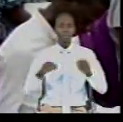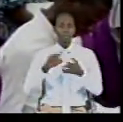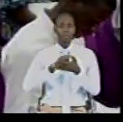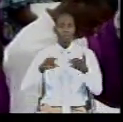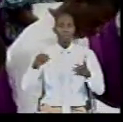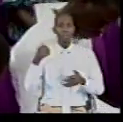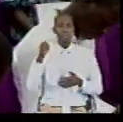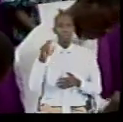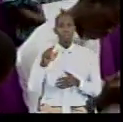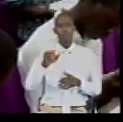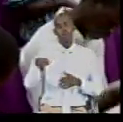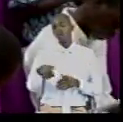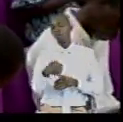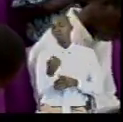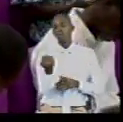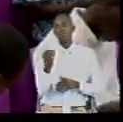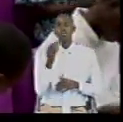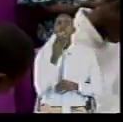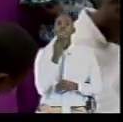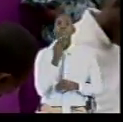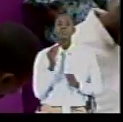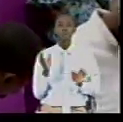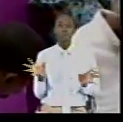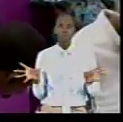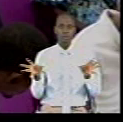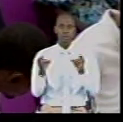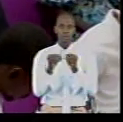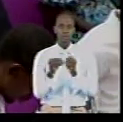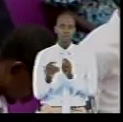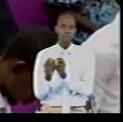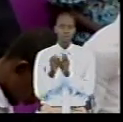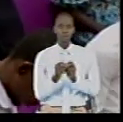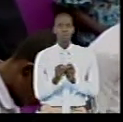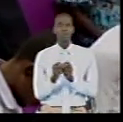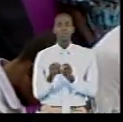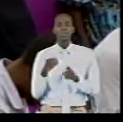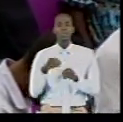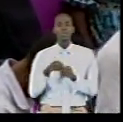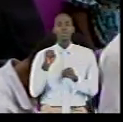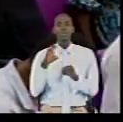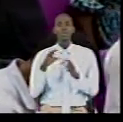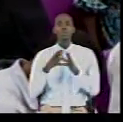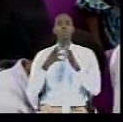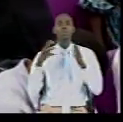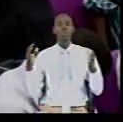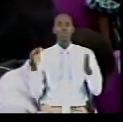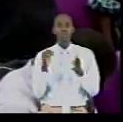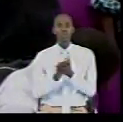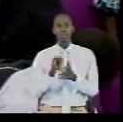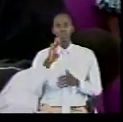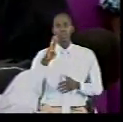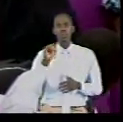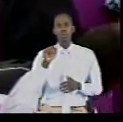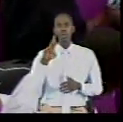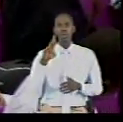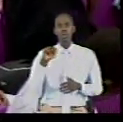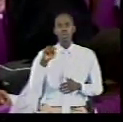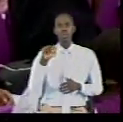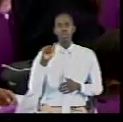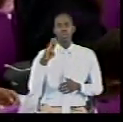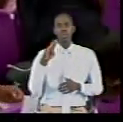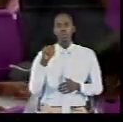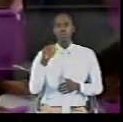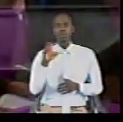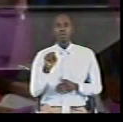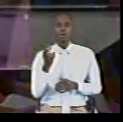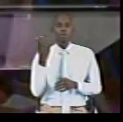dissembled likewise with him, insomuch that Barnabas also was carried